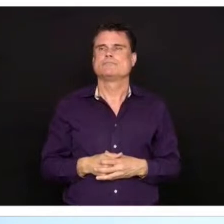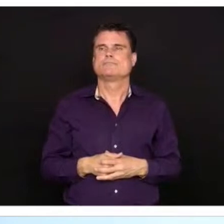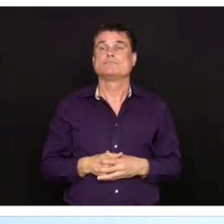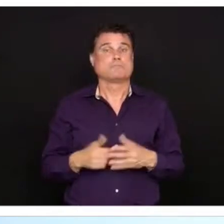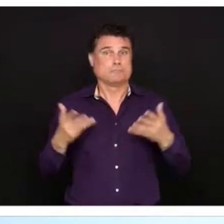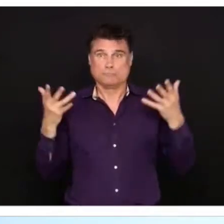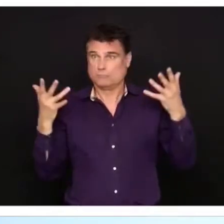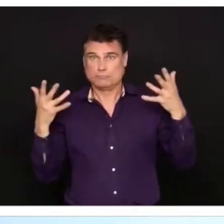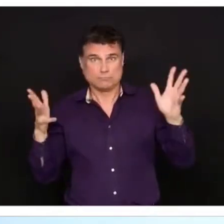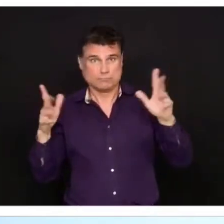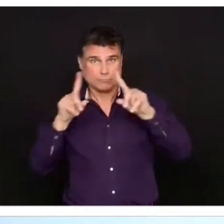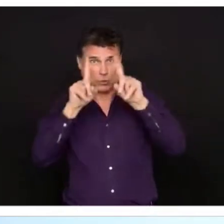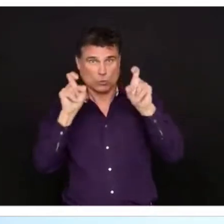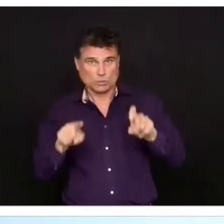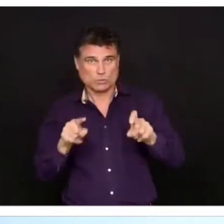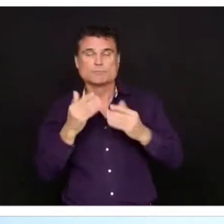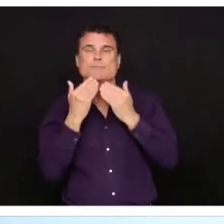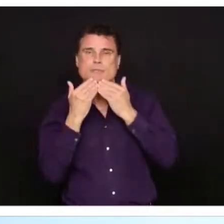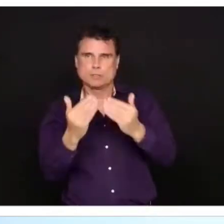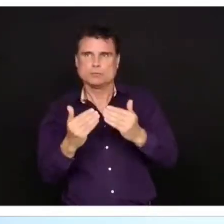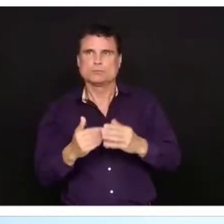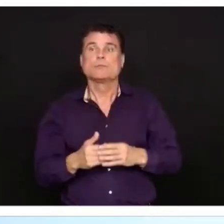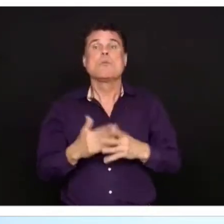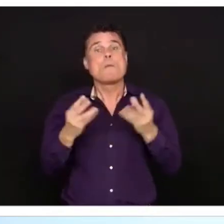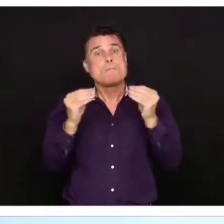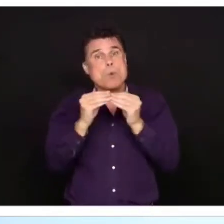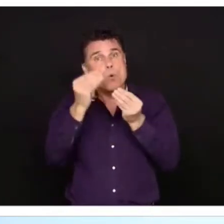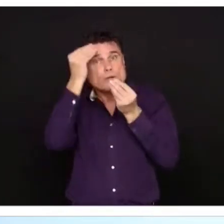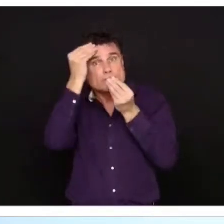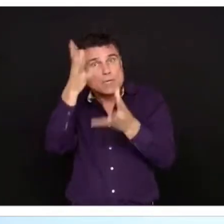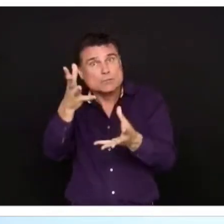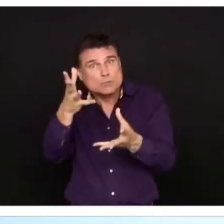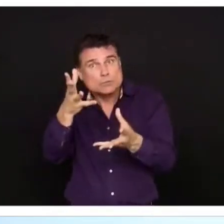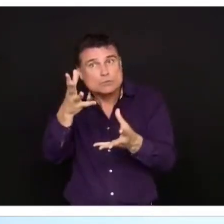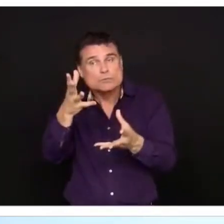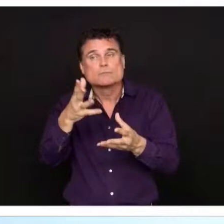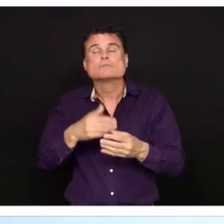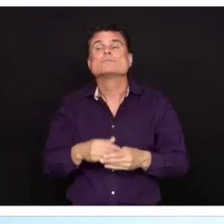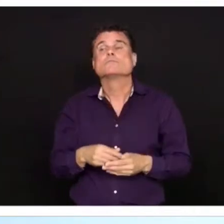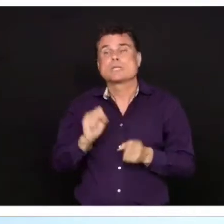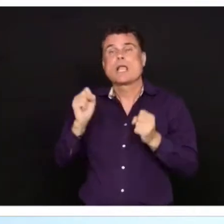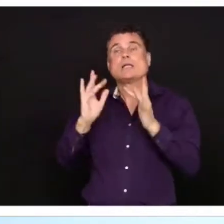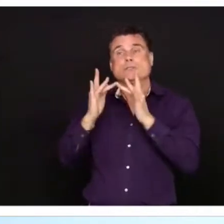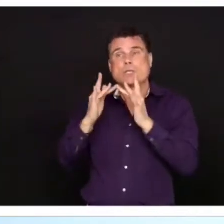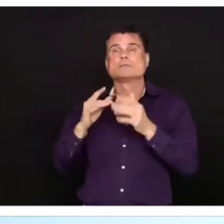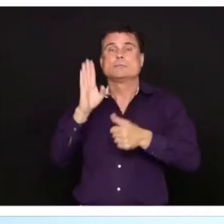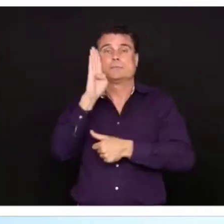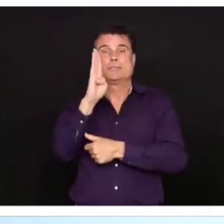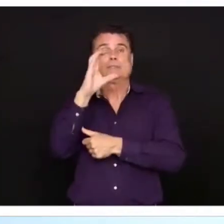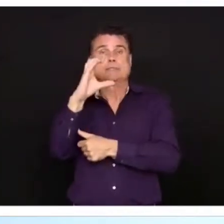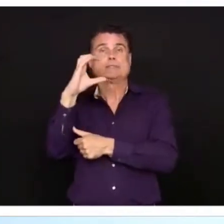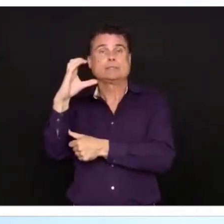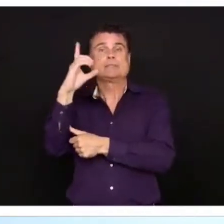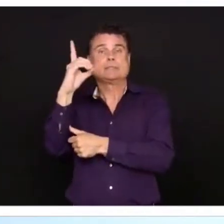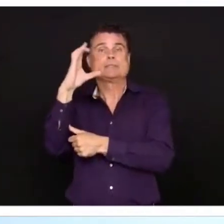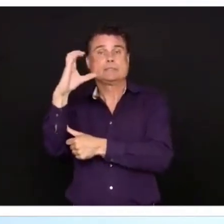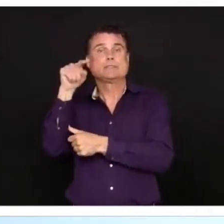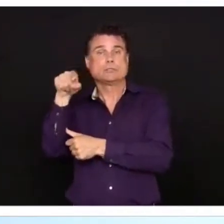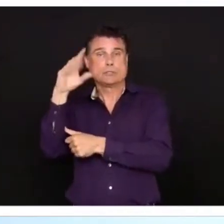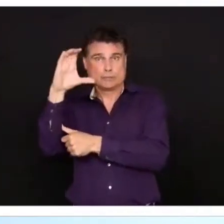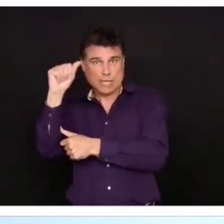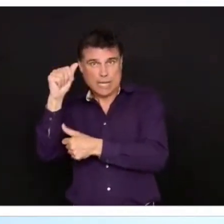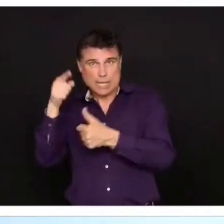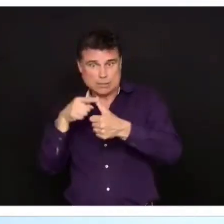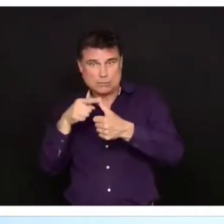on protecting families and communities from COVID-19, visit bccdc.ca. For non-medical questions about the province's